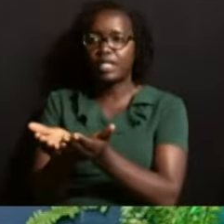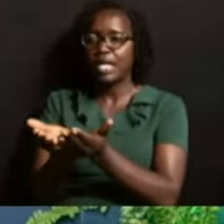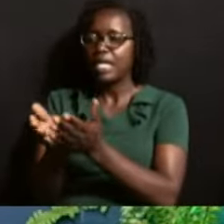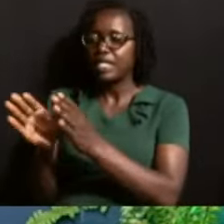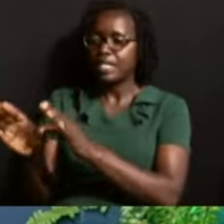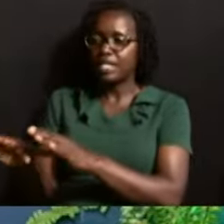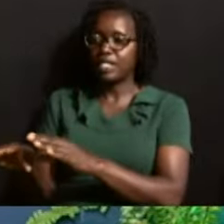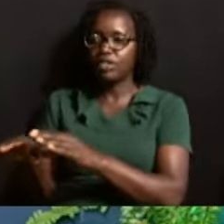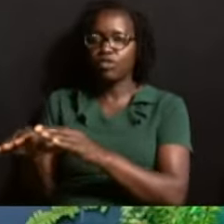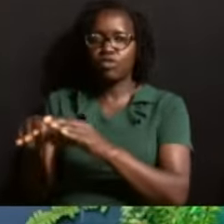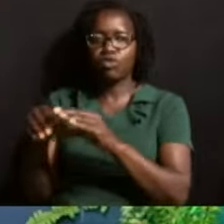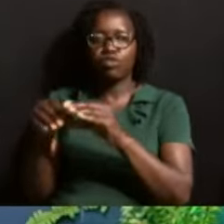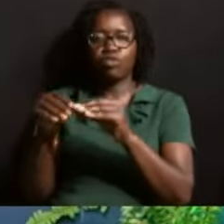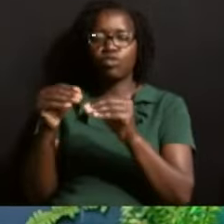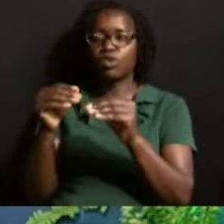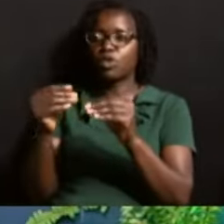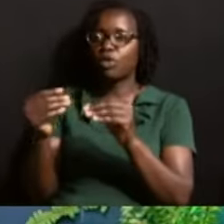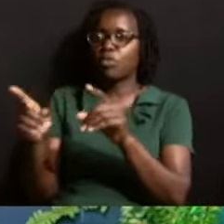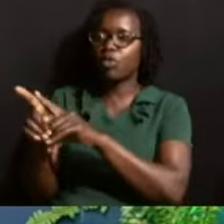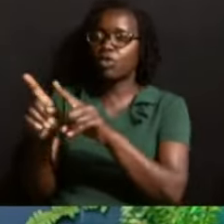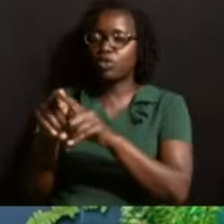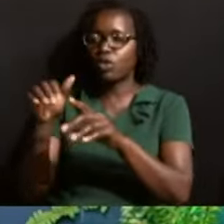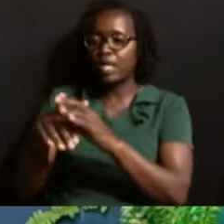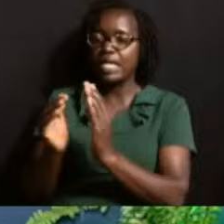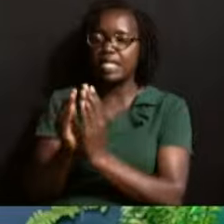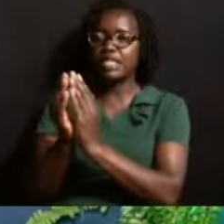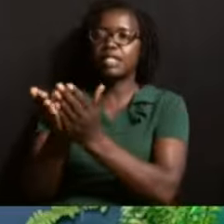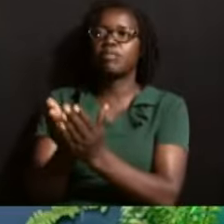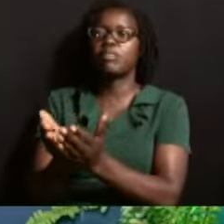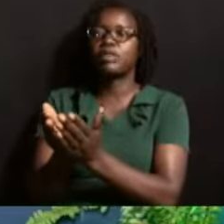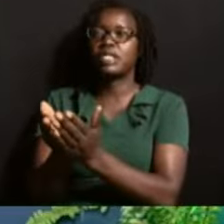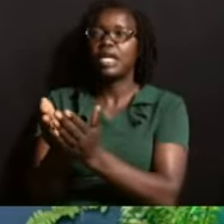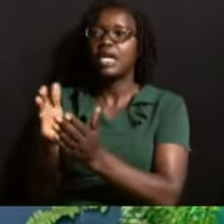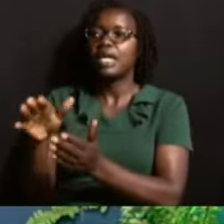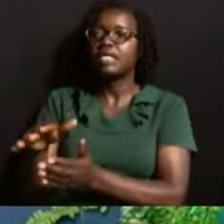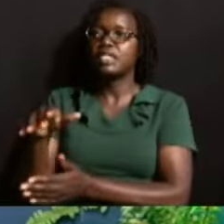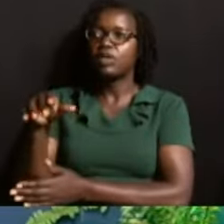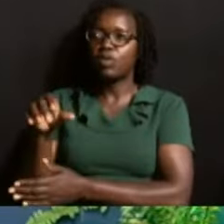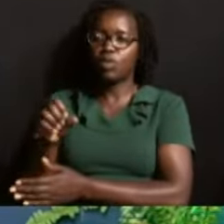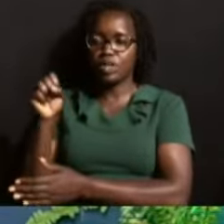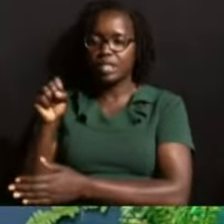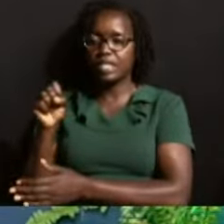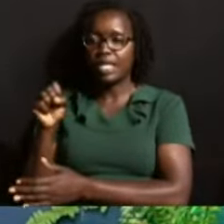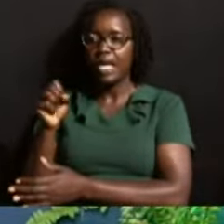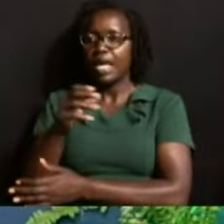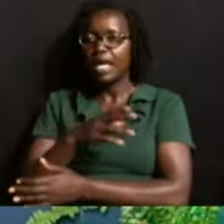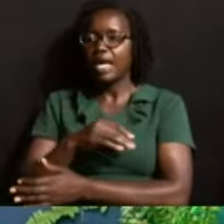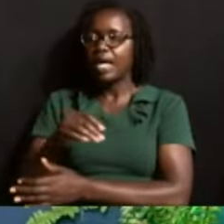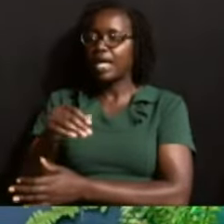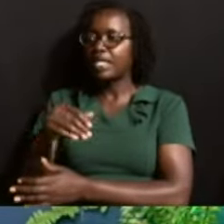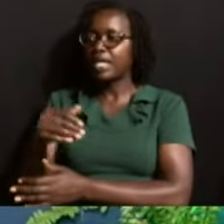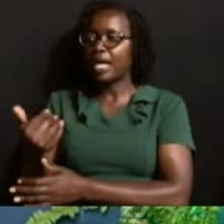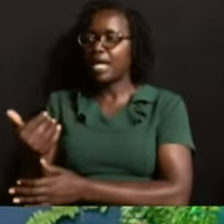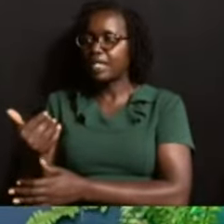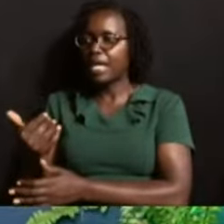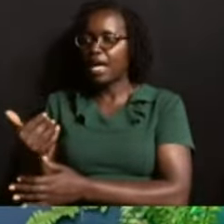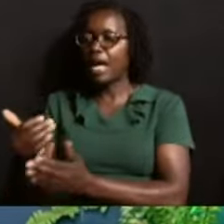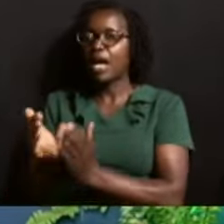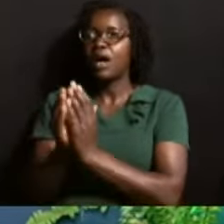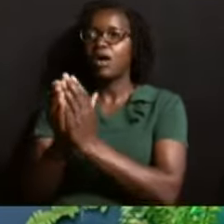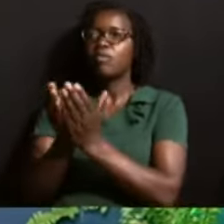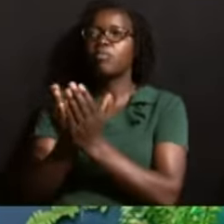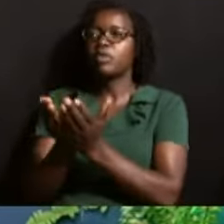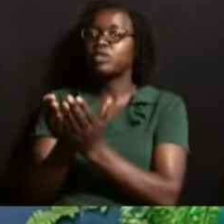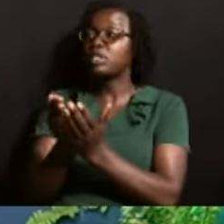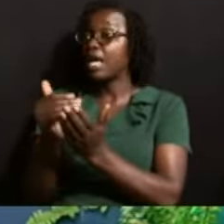him along in the boat as he was, and other little boats were also with